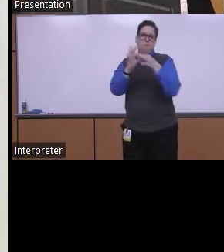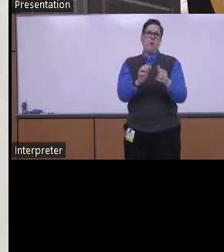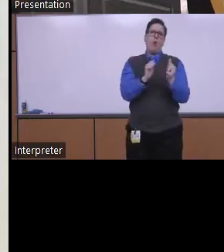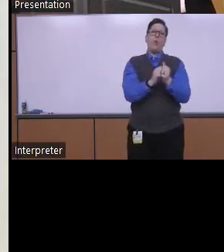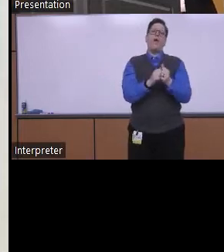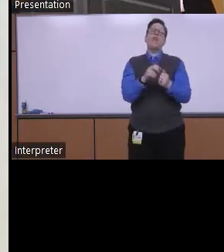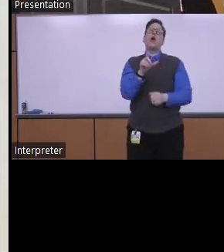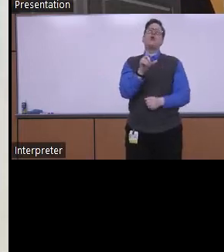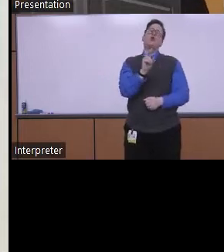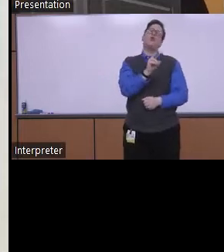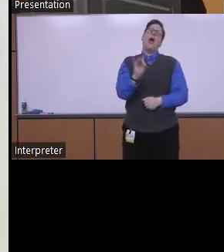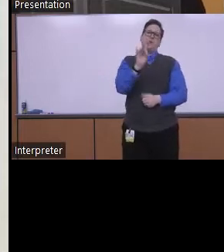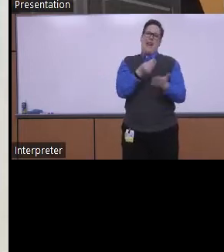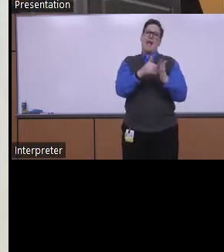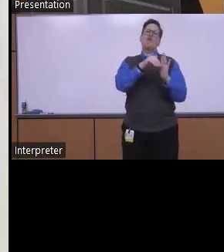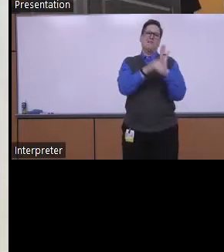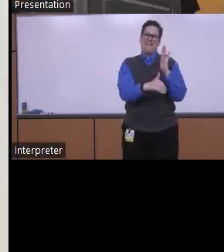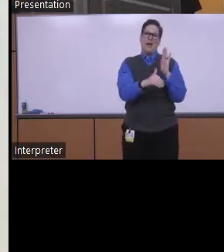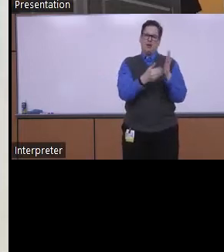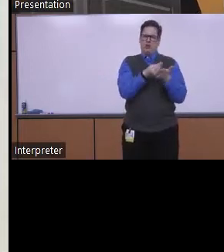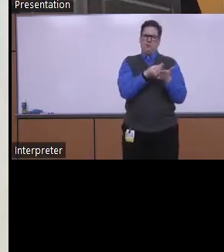2008 recession. So we know that anytime there's a